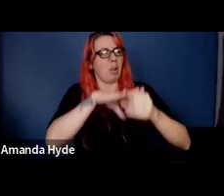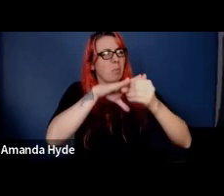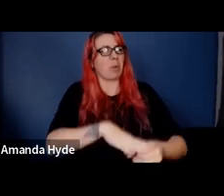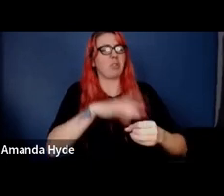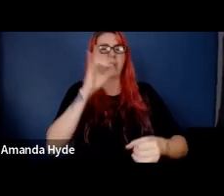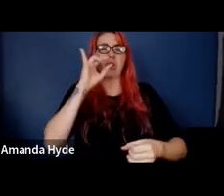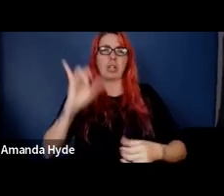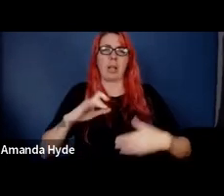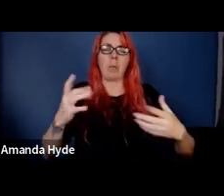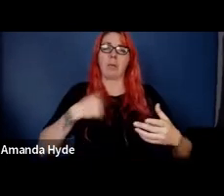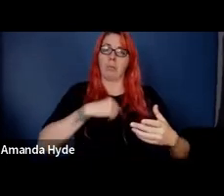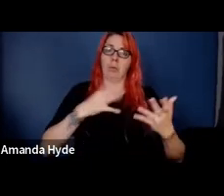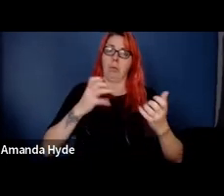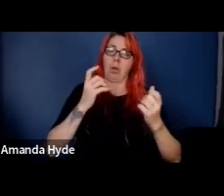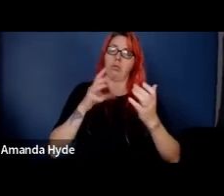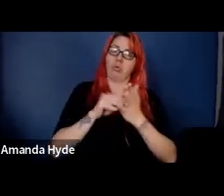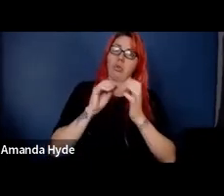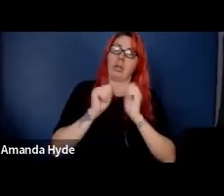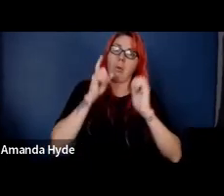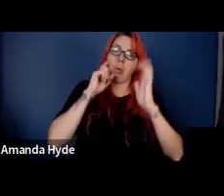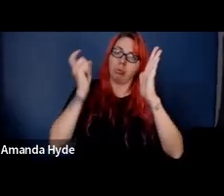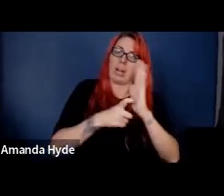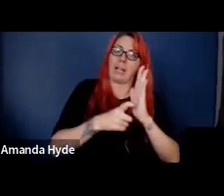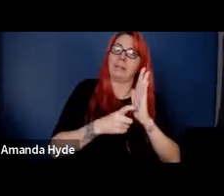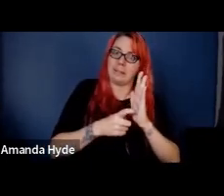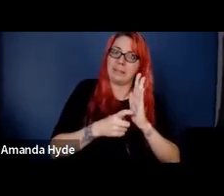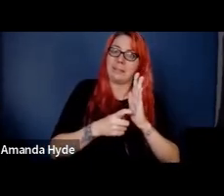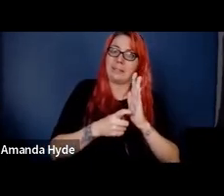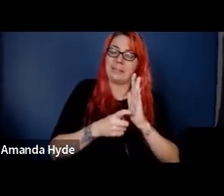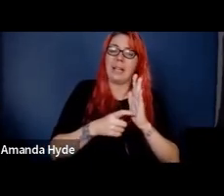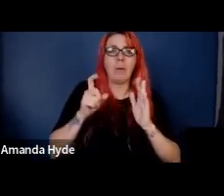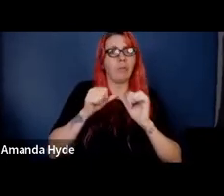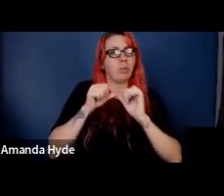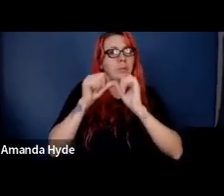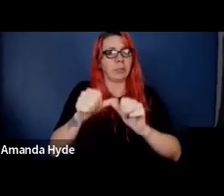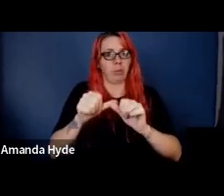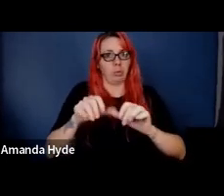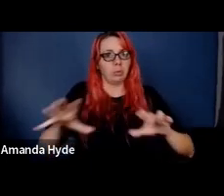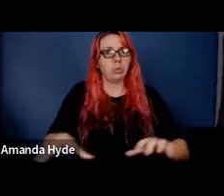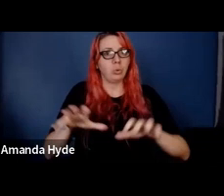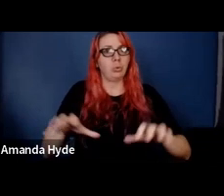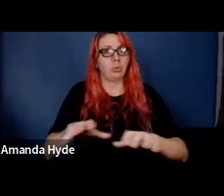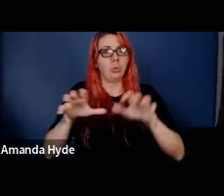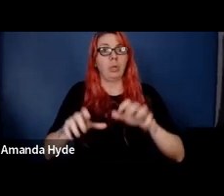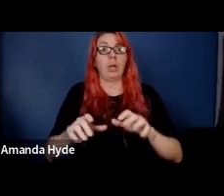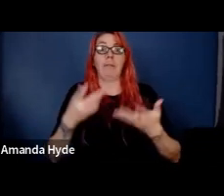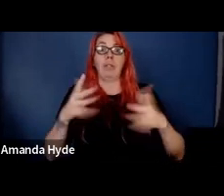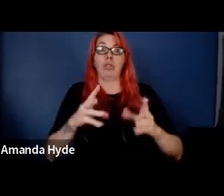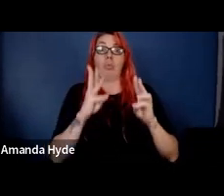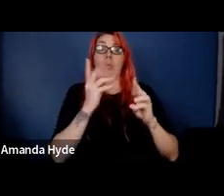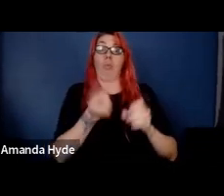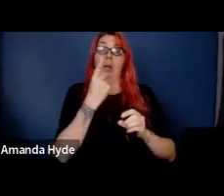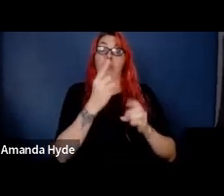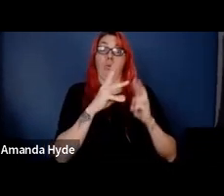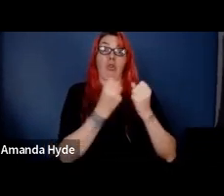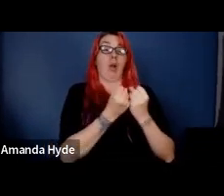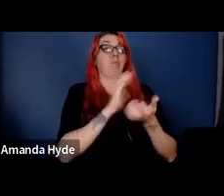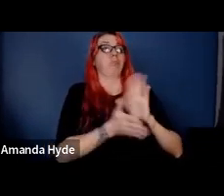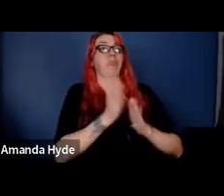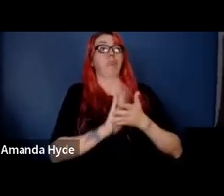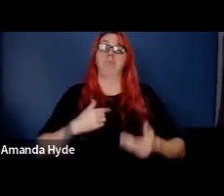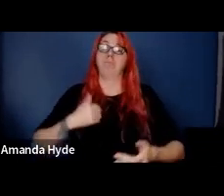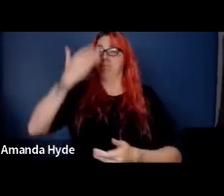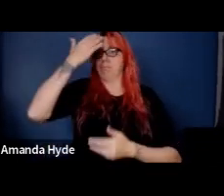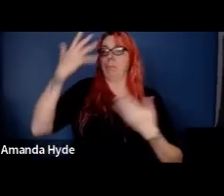commitment by Equity to keep doing this work. And I joined the work with Equity quite a few years ago now. And so it's really about